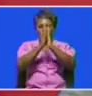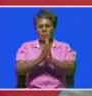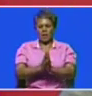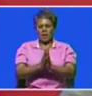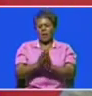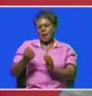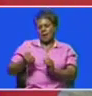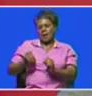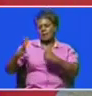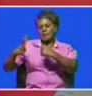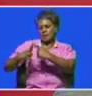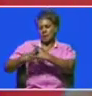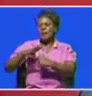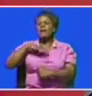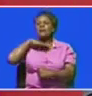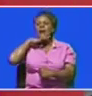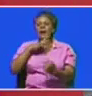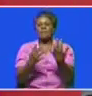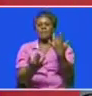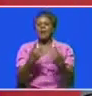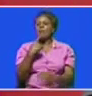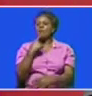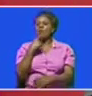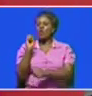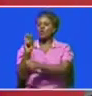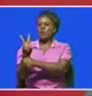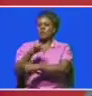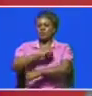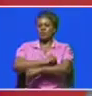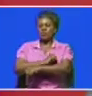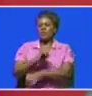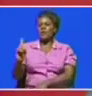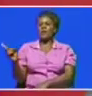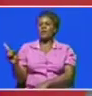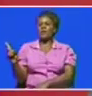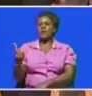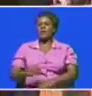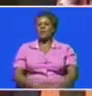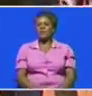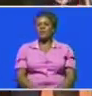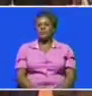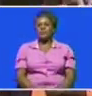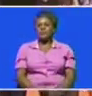9 girls that perished in the inferno at the Moi Girls Secondary School, Nairobi.